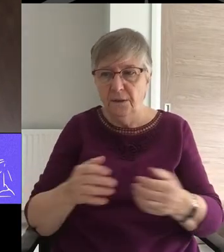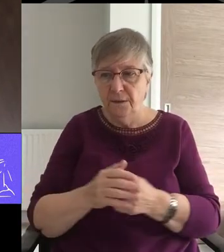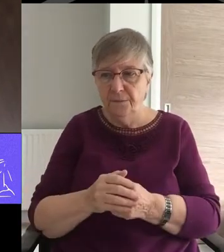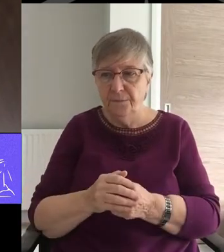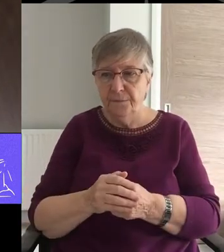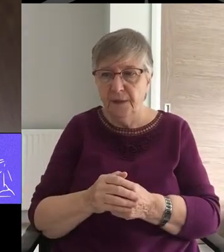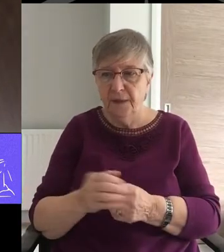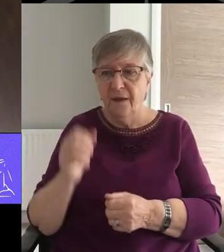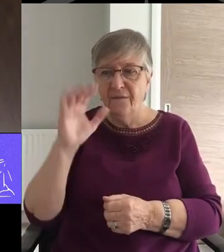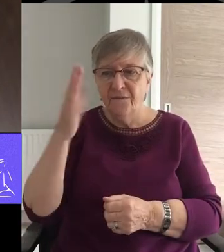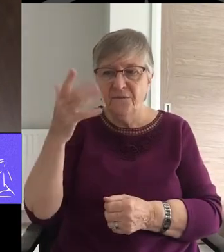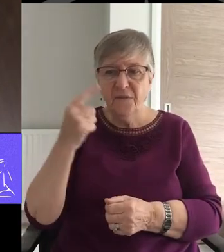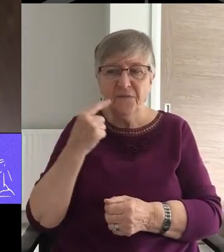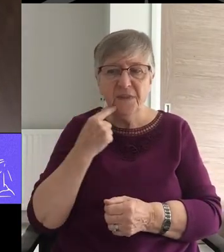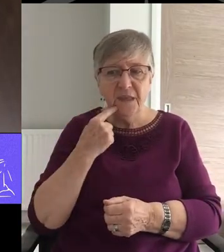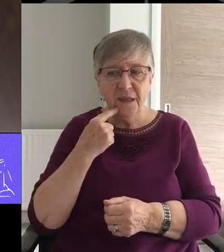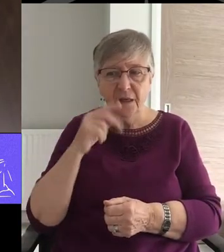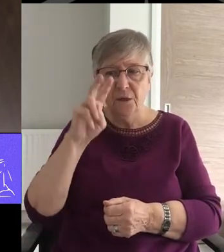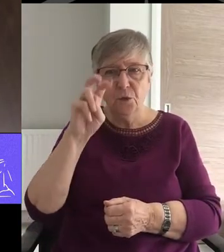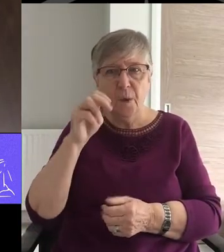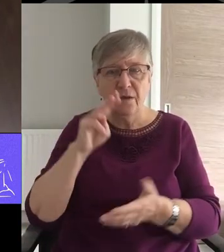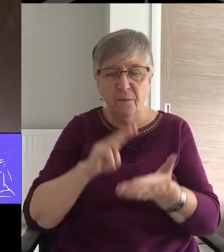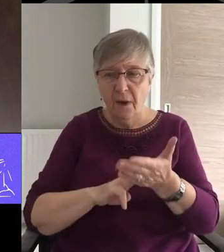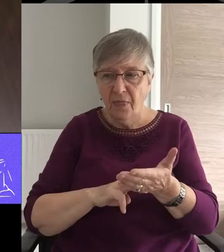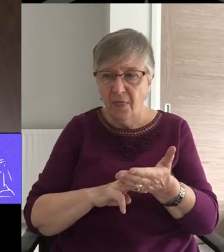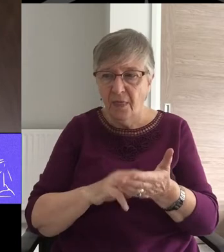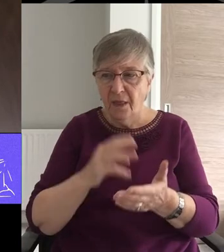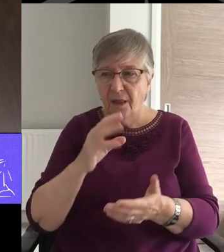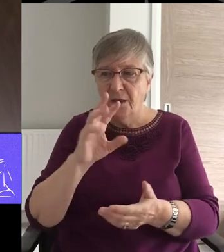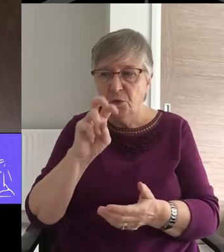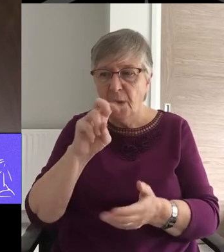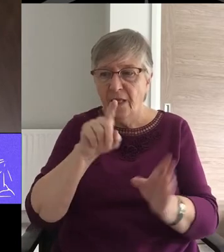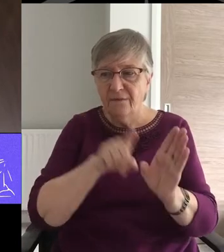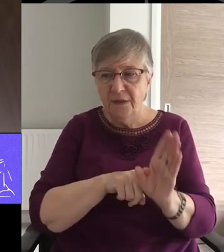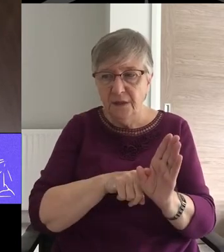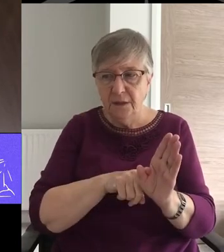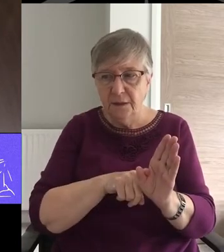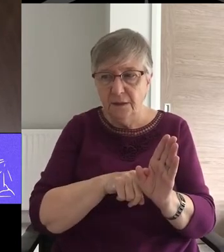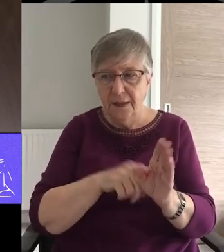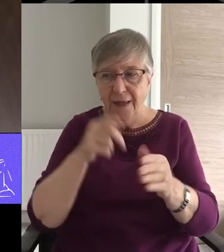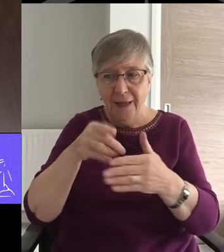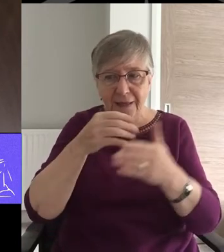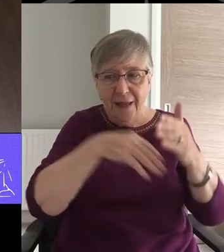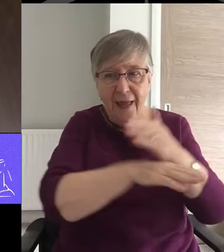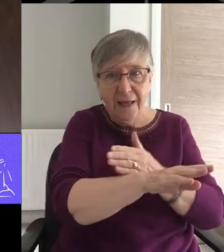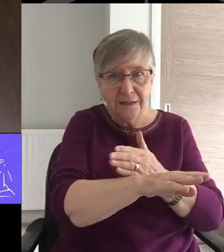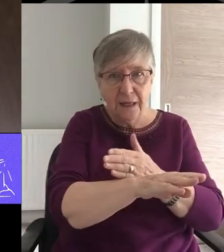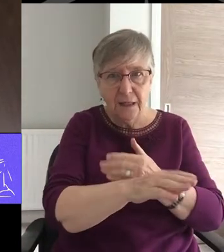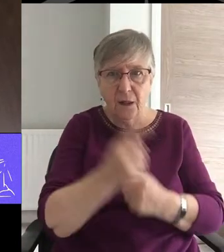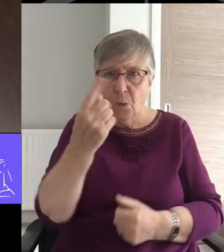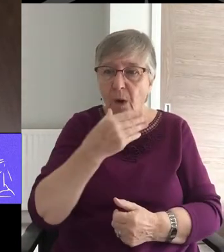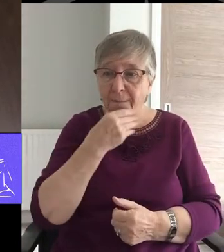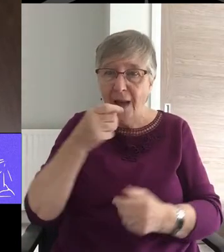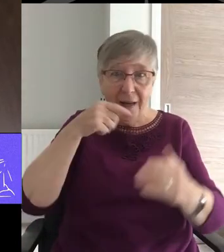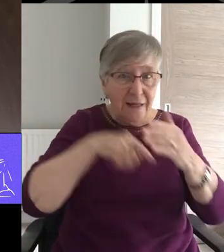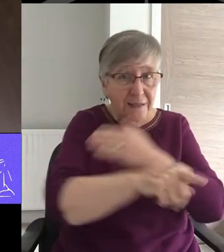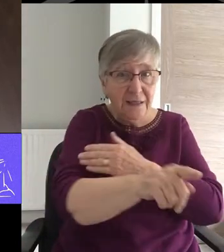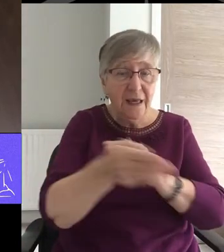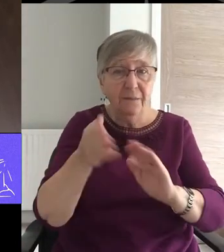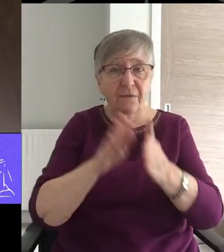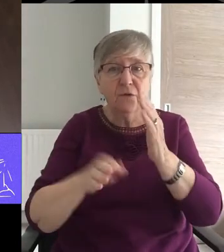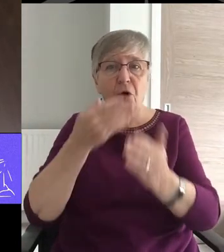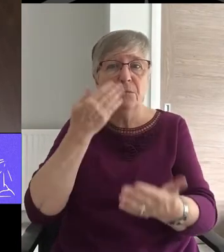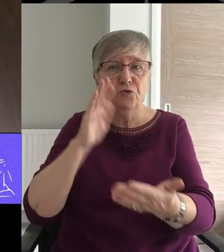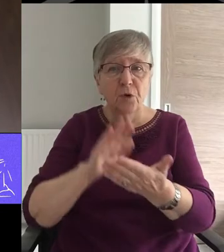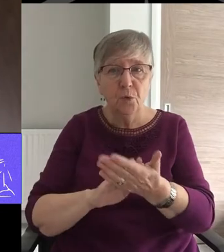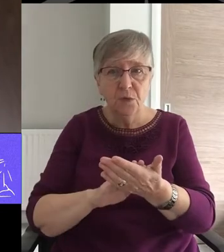In the 12th year of our exile, in the 10th month, on the 5th day, a man who had escaped from Jerusalem came to me